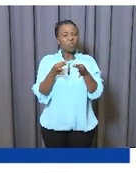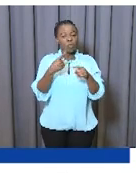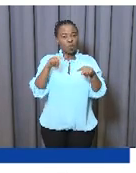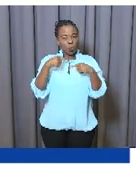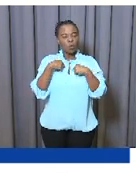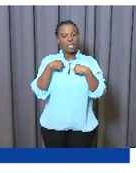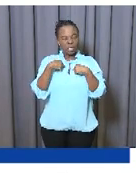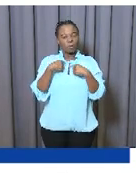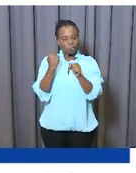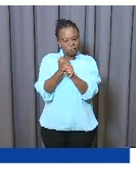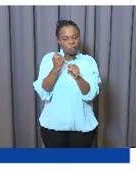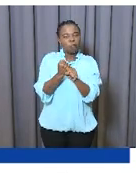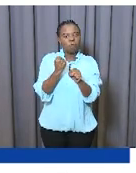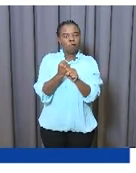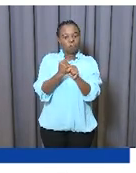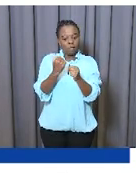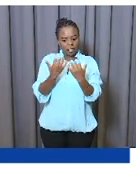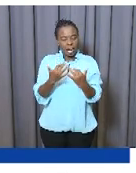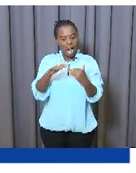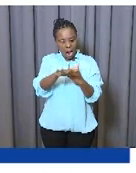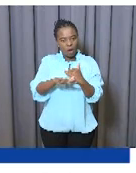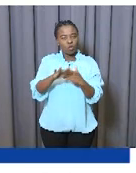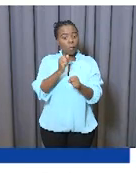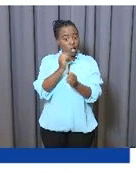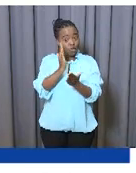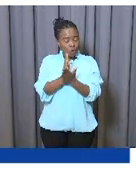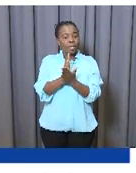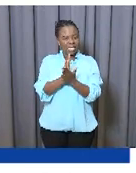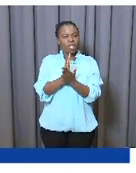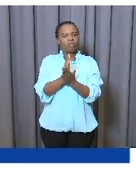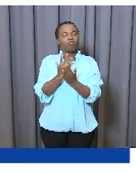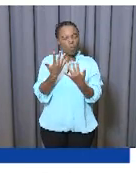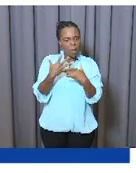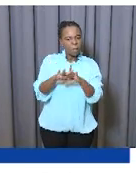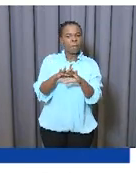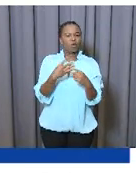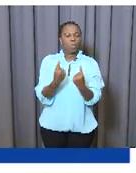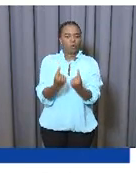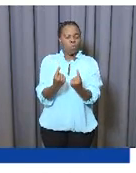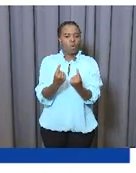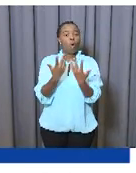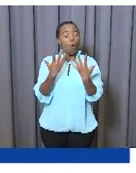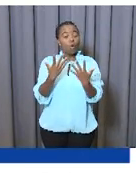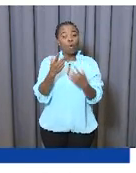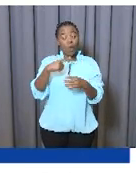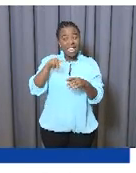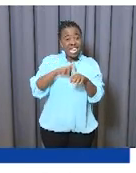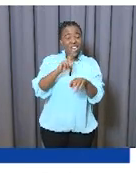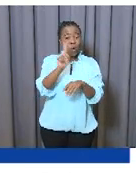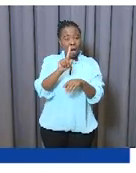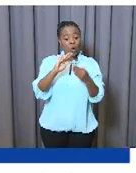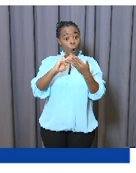working feverishly on the ground to make sure these measures are in place, and we need buy-in of communities.